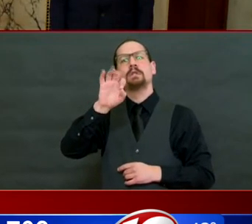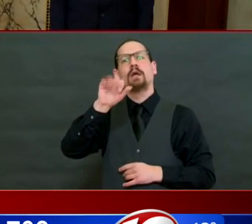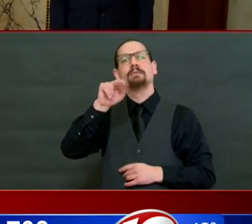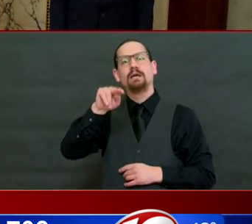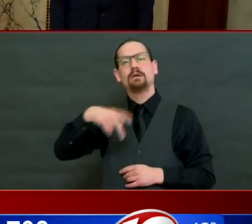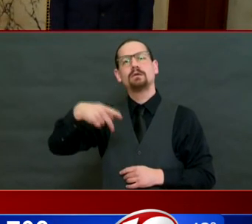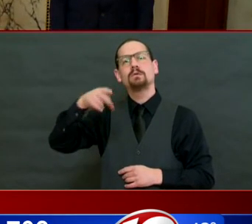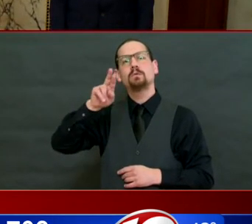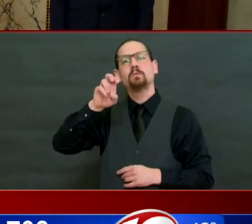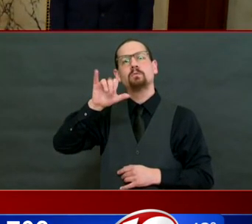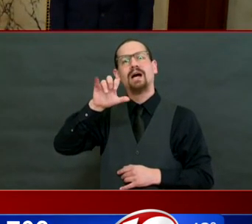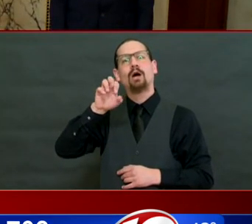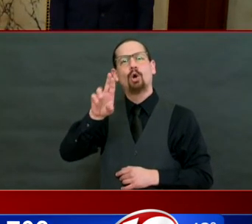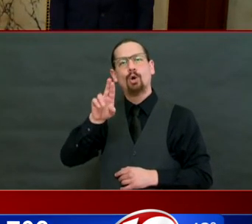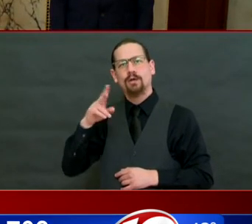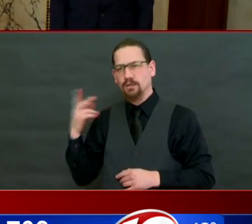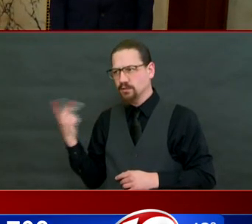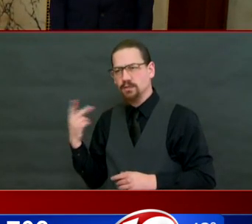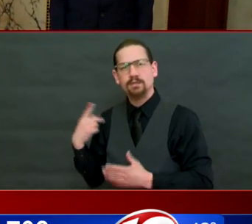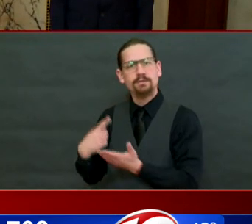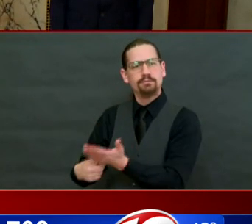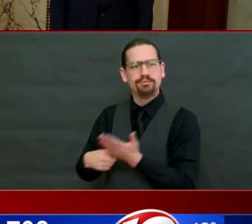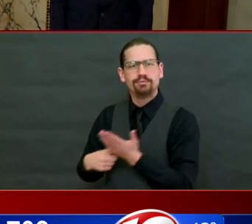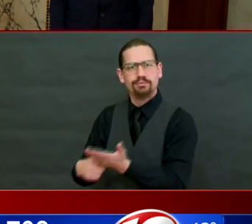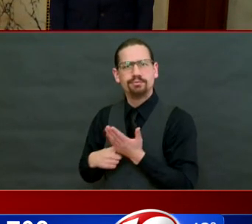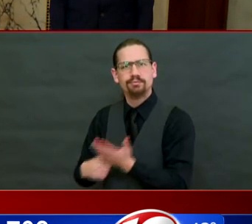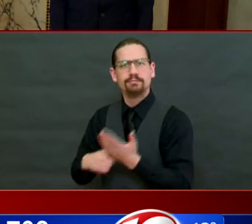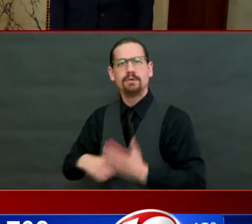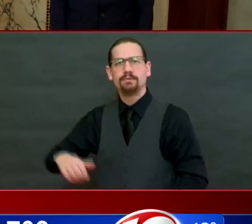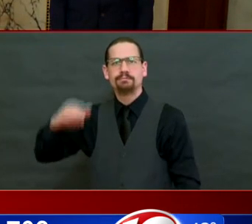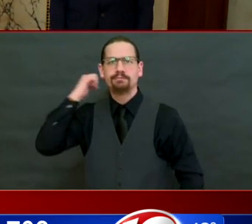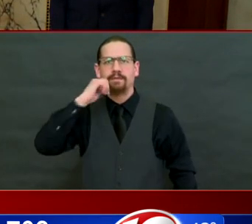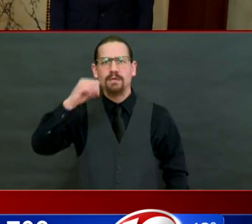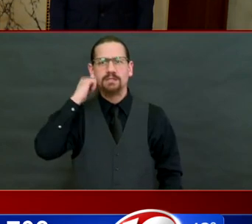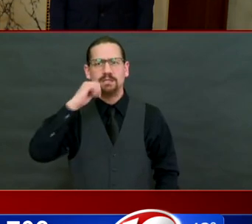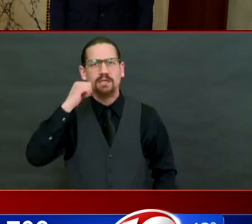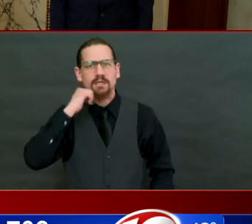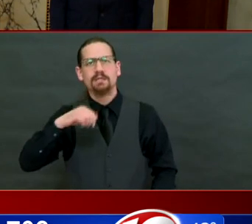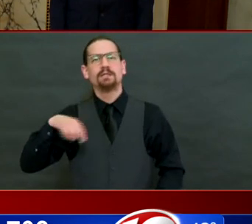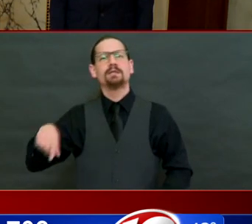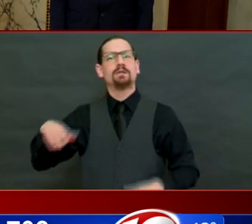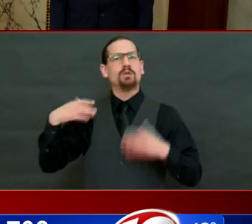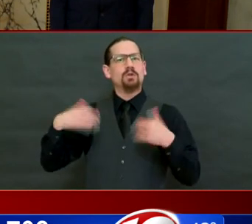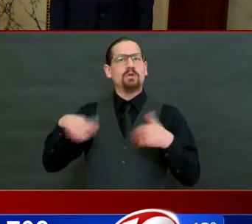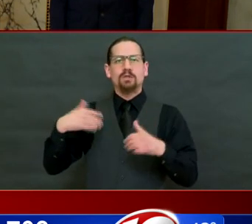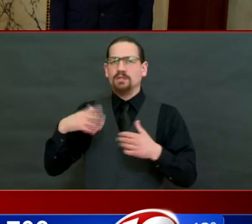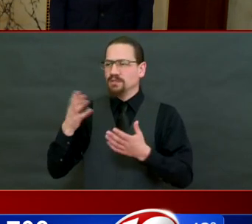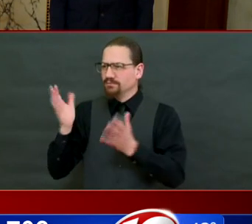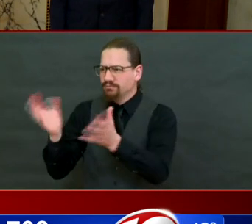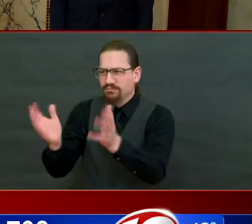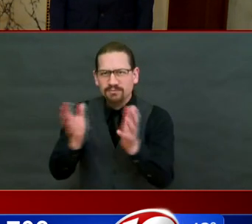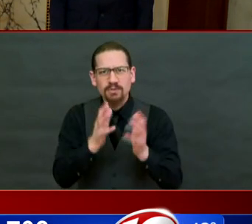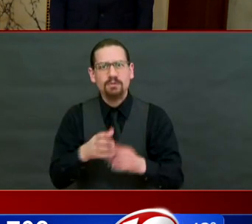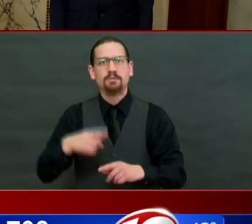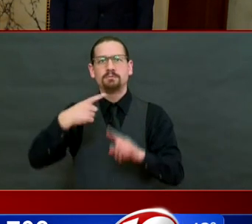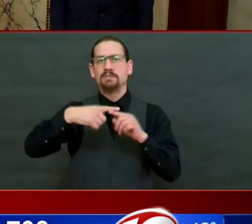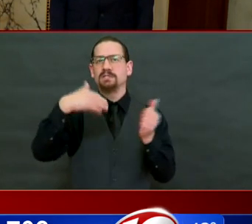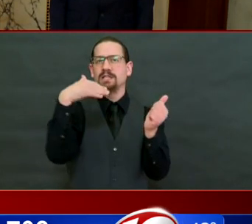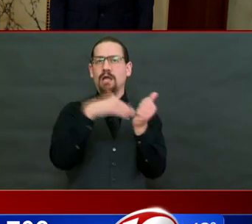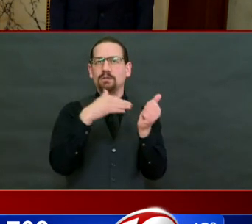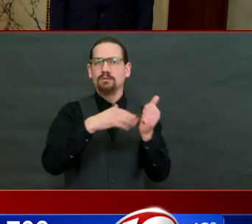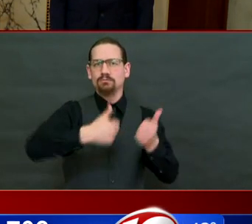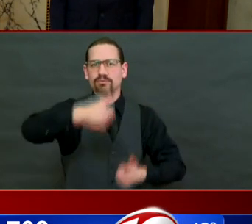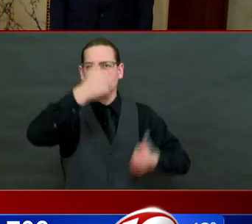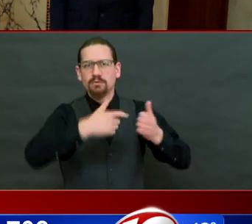24/7. Talking to public health experts, talking to his colleagues in other states, talking to industry associations, talking to business leaders,